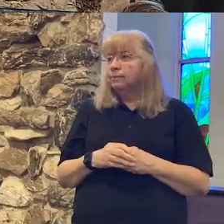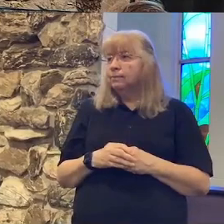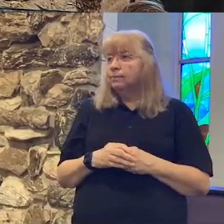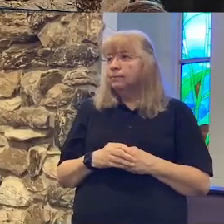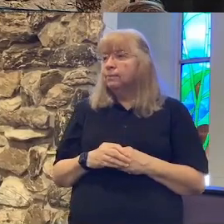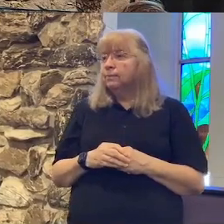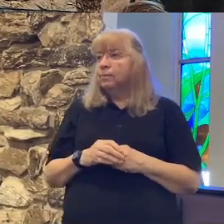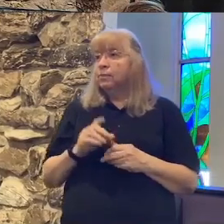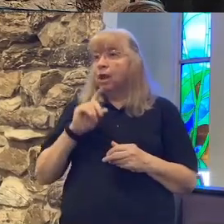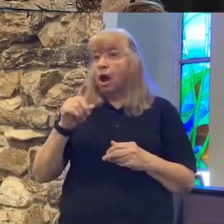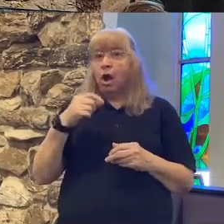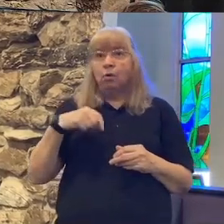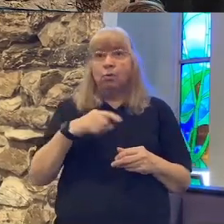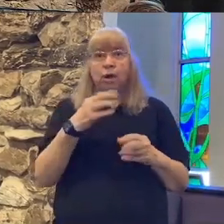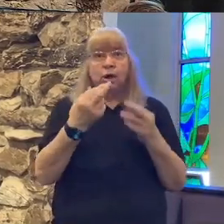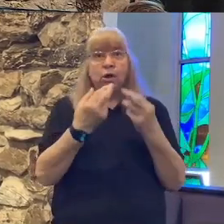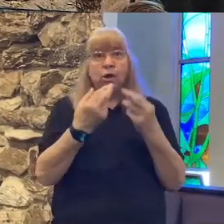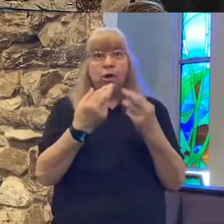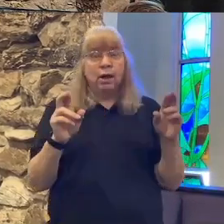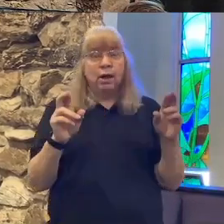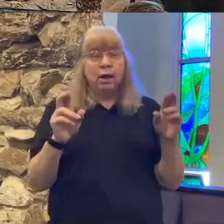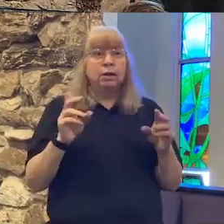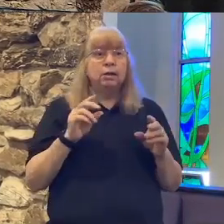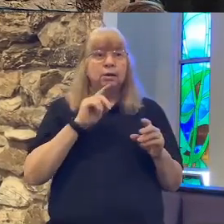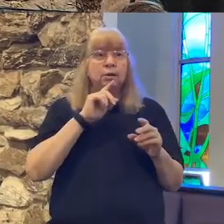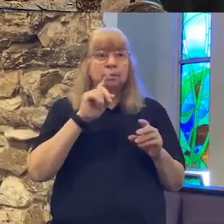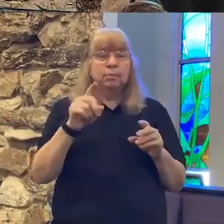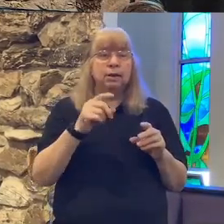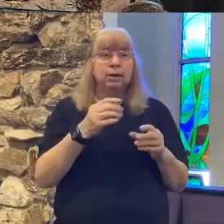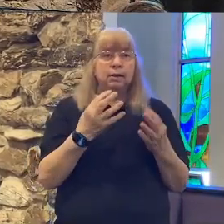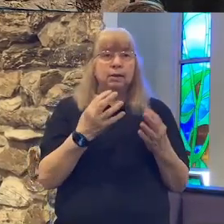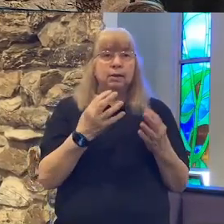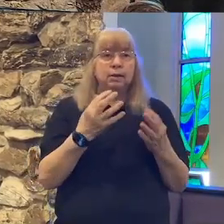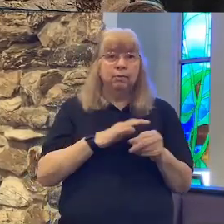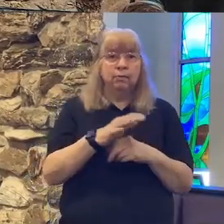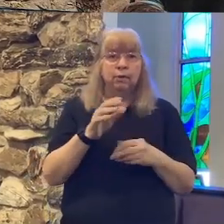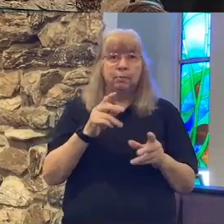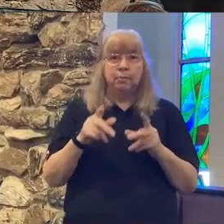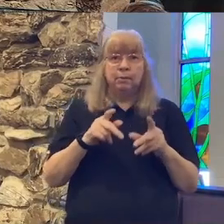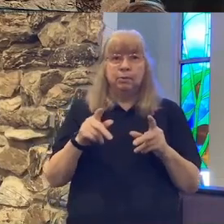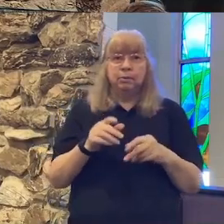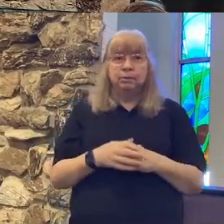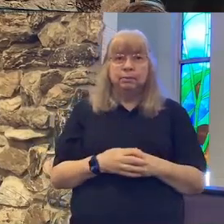Are we ready to step out and be fire-filled people?